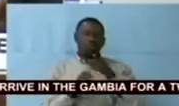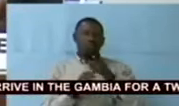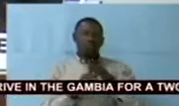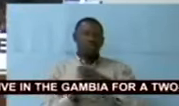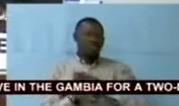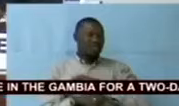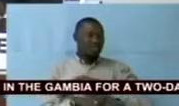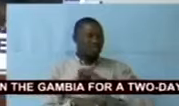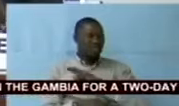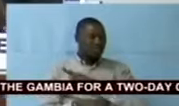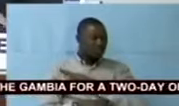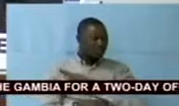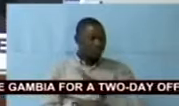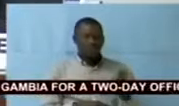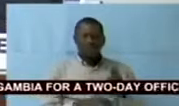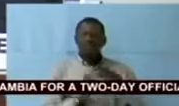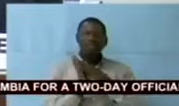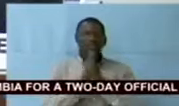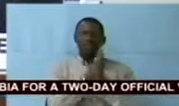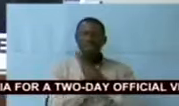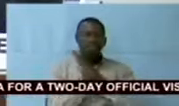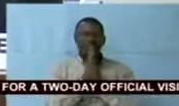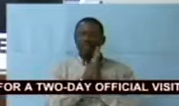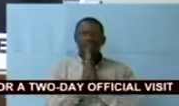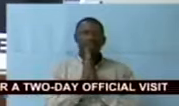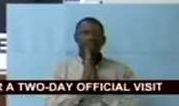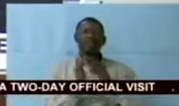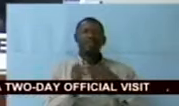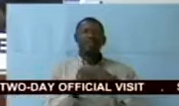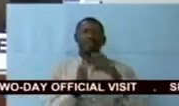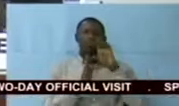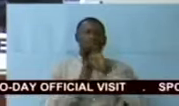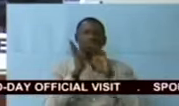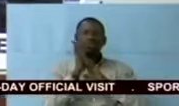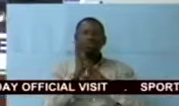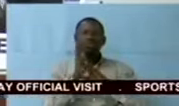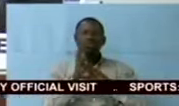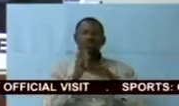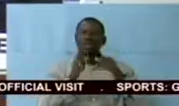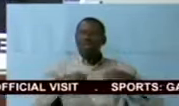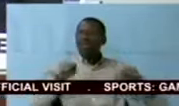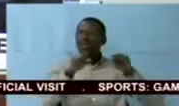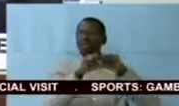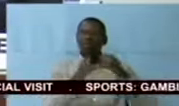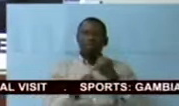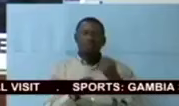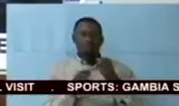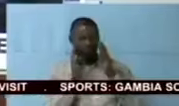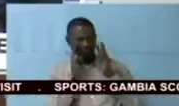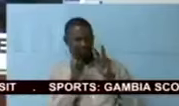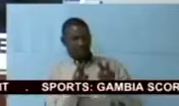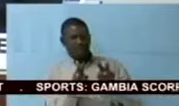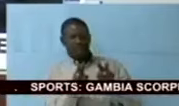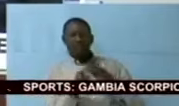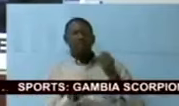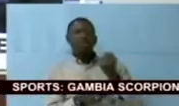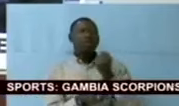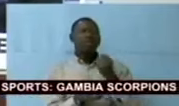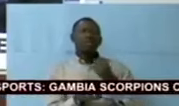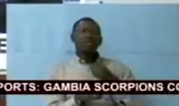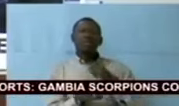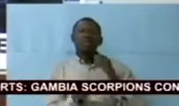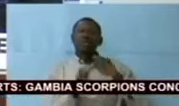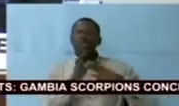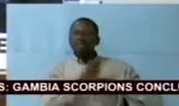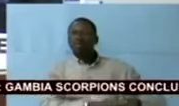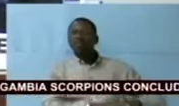cannot challenge its constitutionality in view of the fact that it is already sanctioned by the Constitution. Arhanika bi